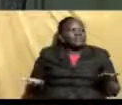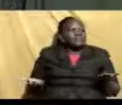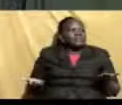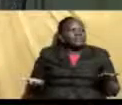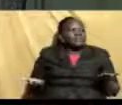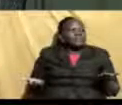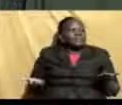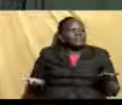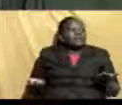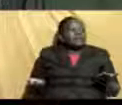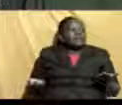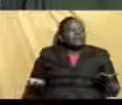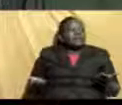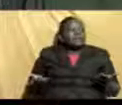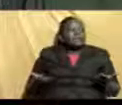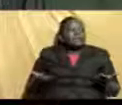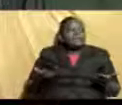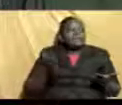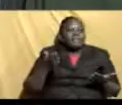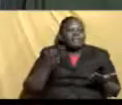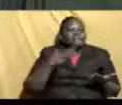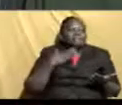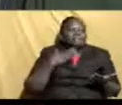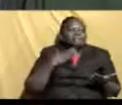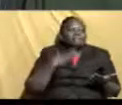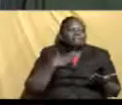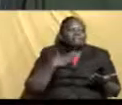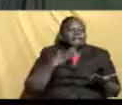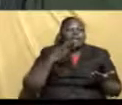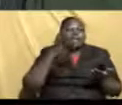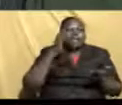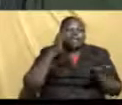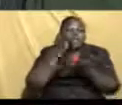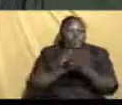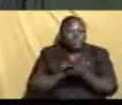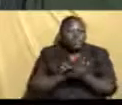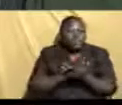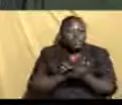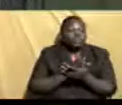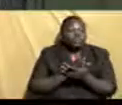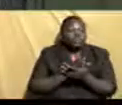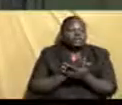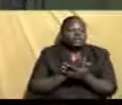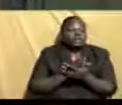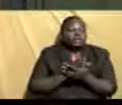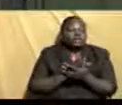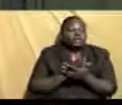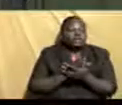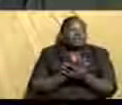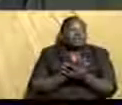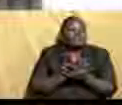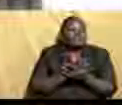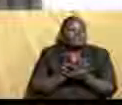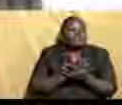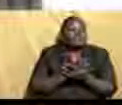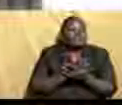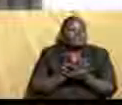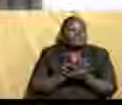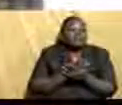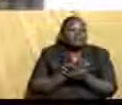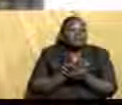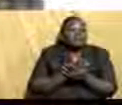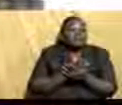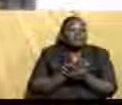Sorry. Your Honor, mine is mixed, partially in support, partially in opposition. So I'll probably go after the President's team.